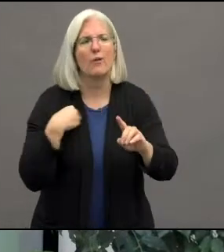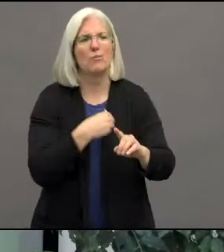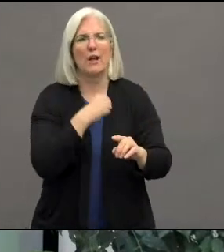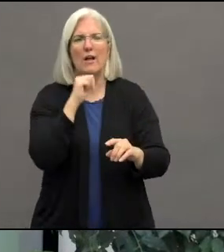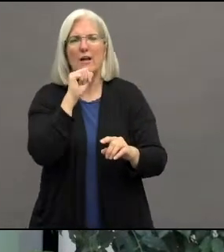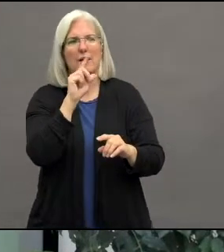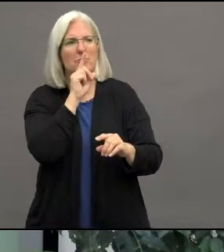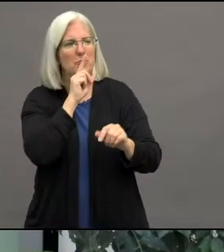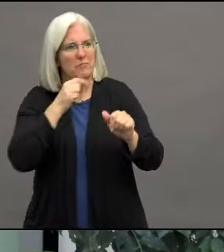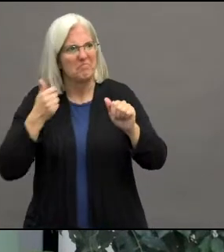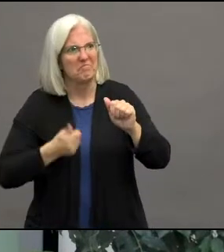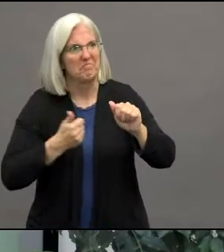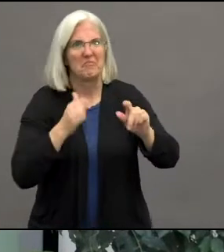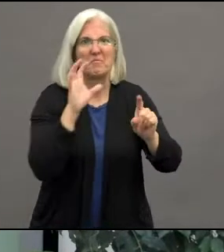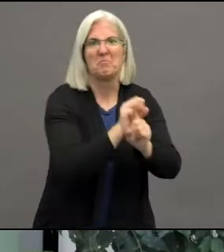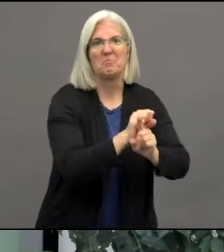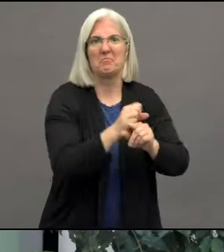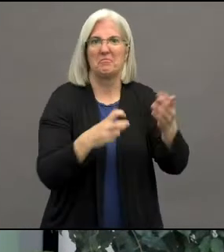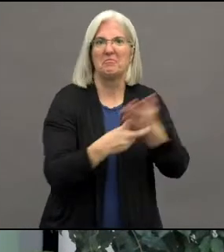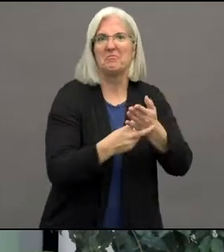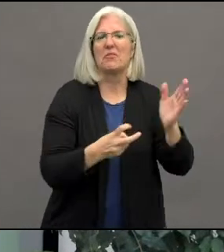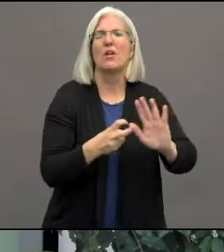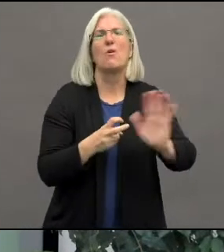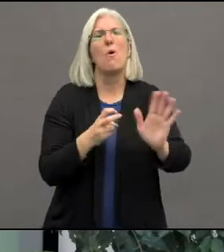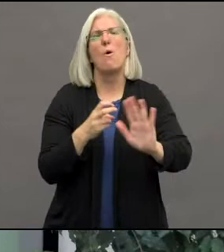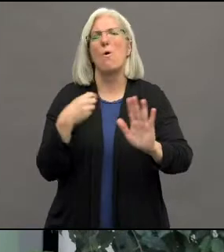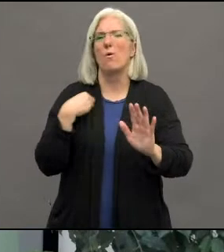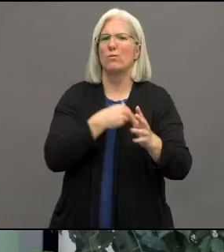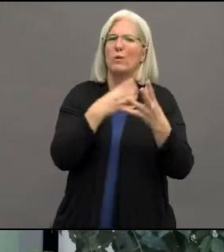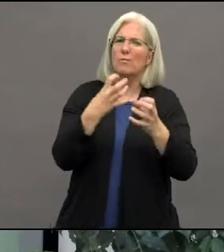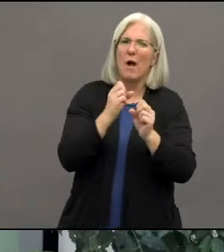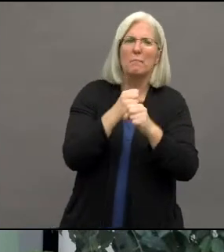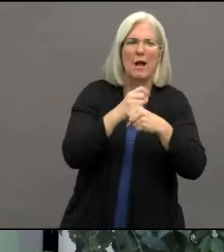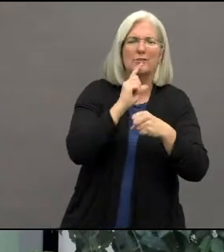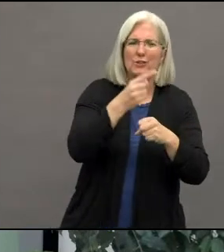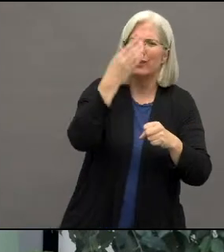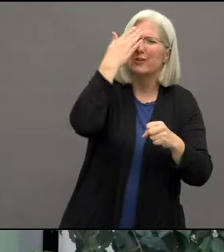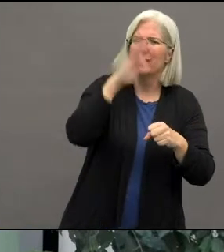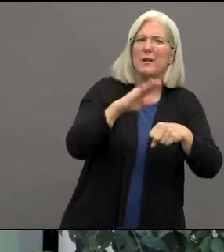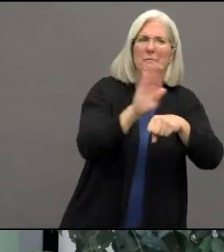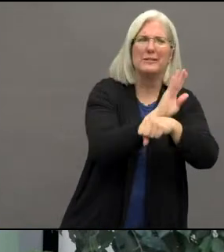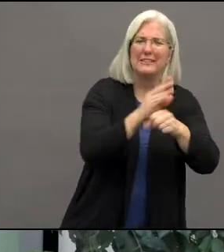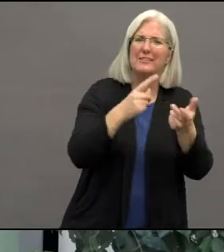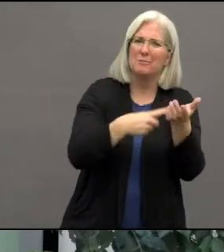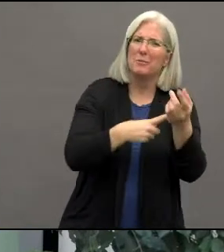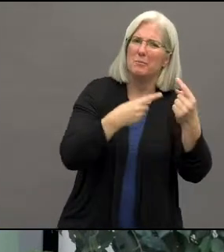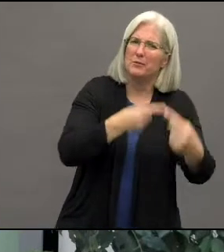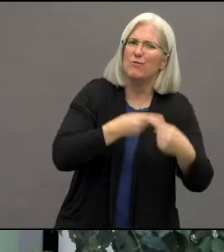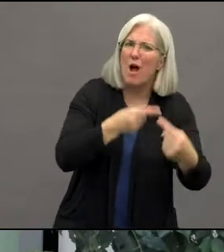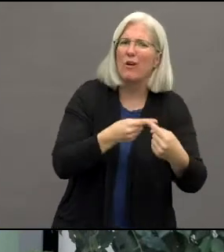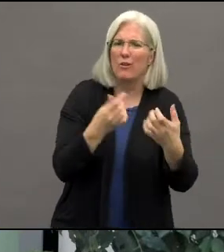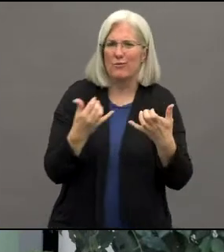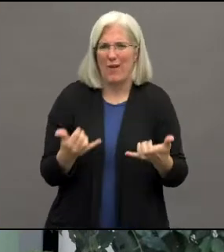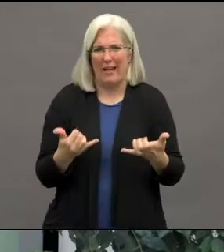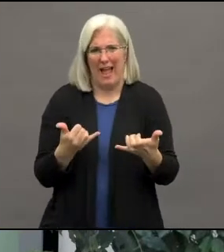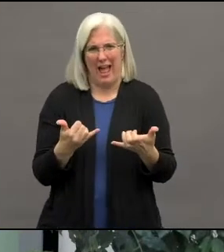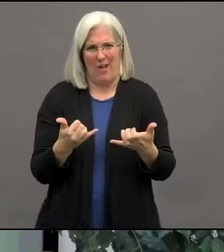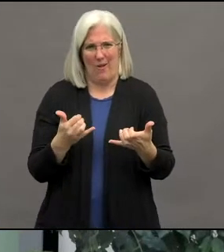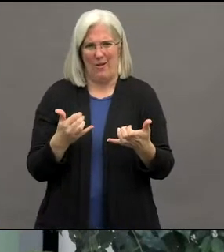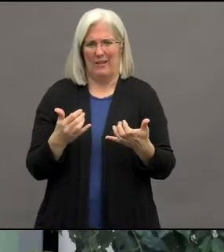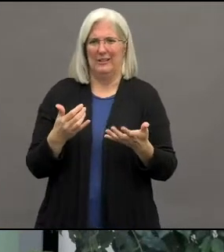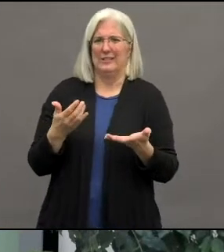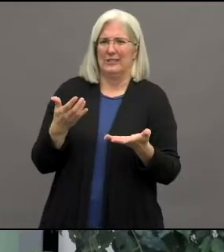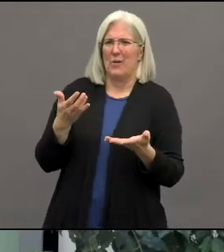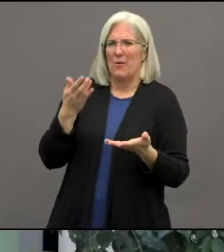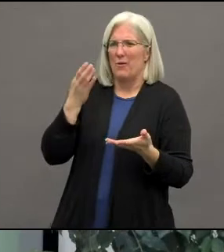now. That's right, Larry. Yes, so since even before the pandemic, here in the county, we have always